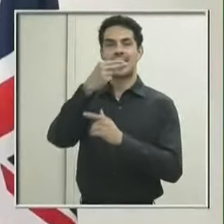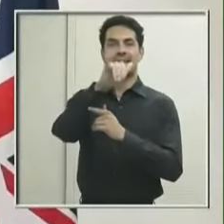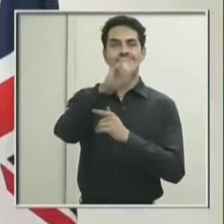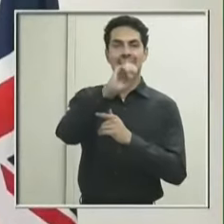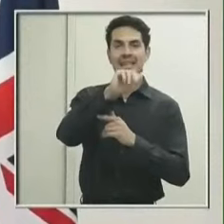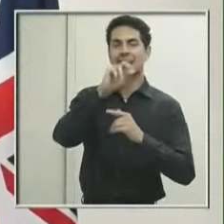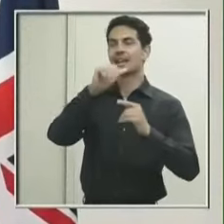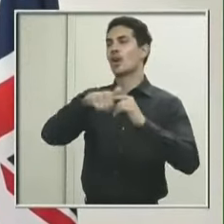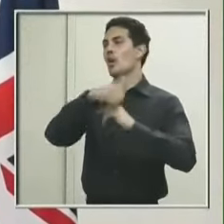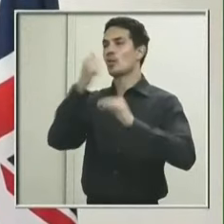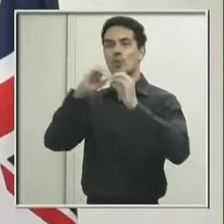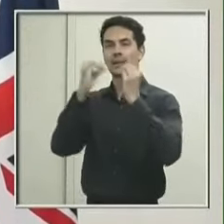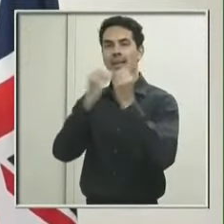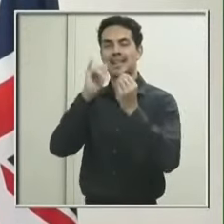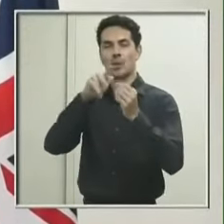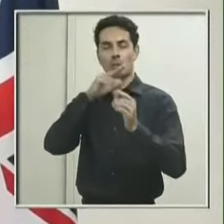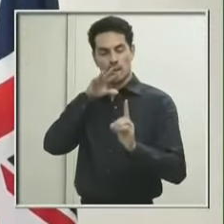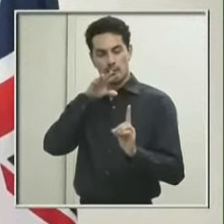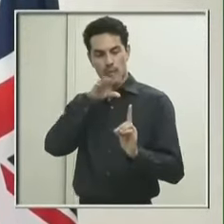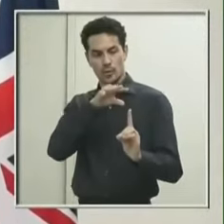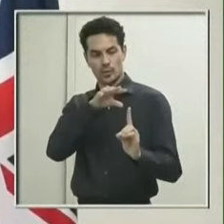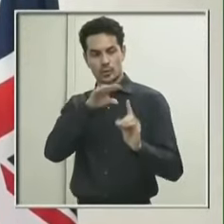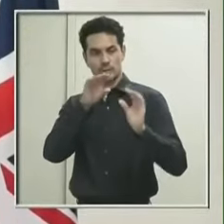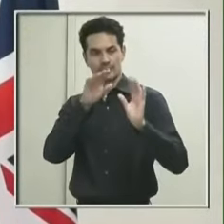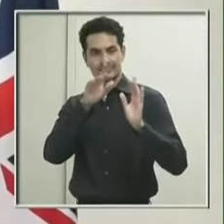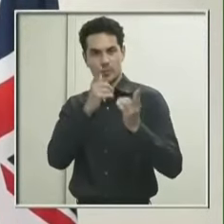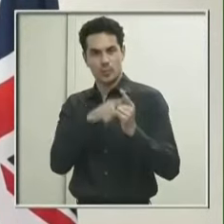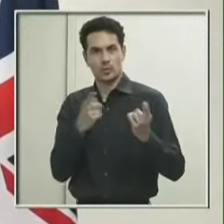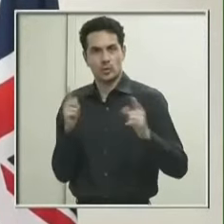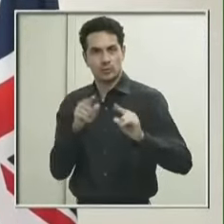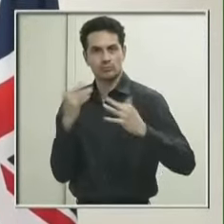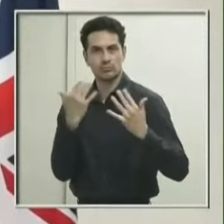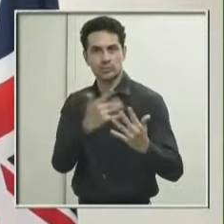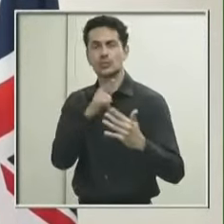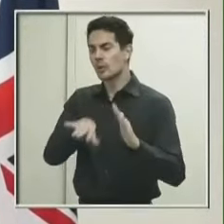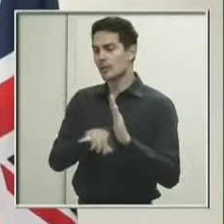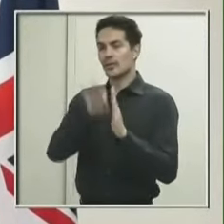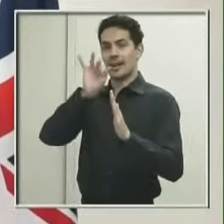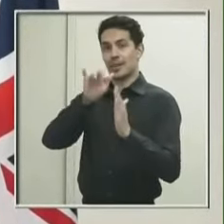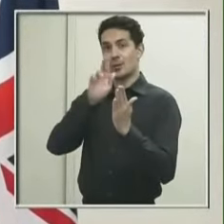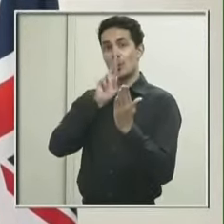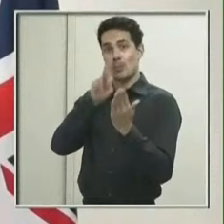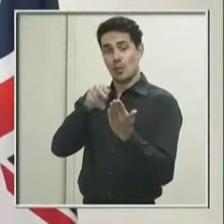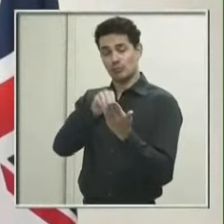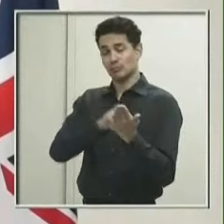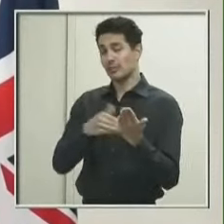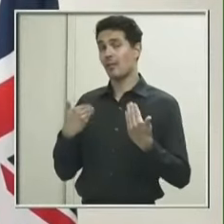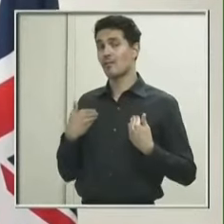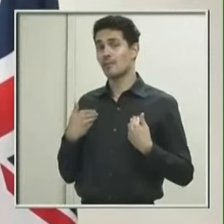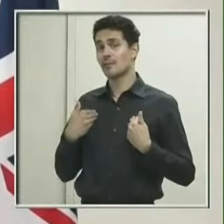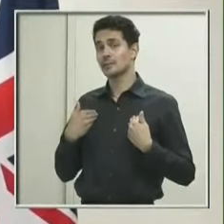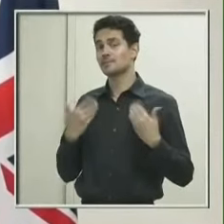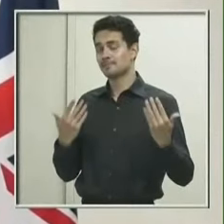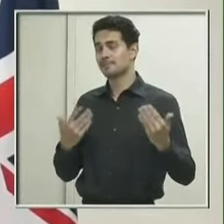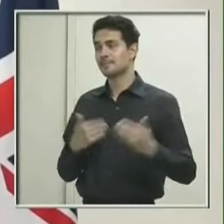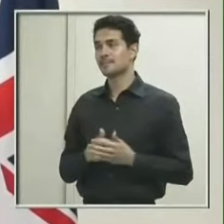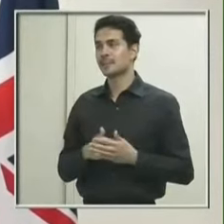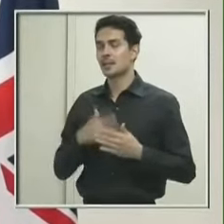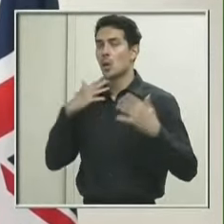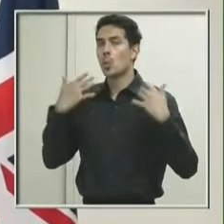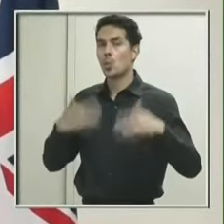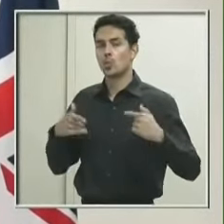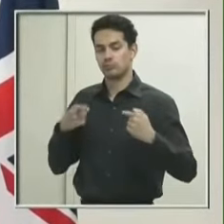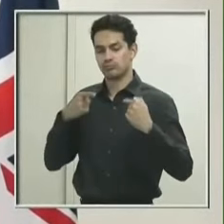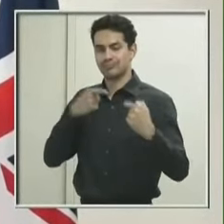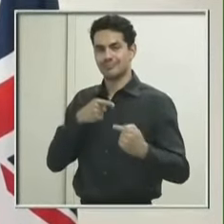that were monitoring the incident. Yes, you'll find in the report that there is a difficulty